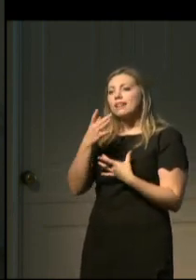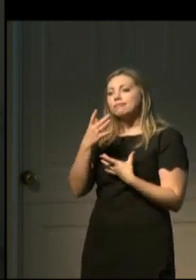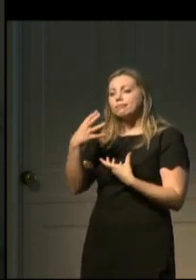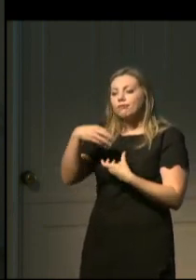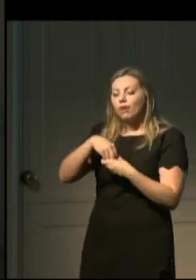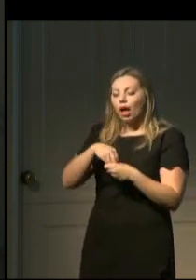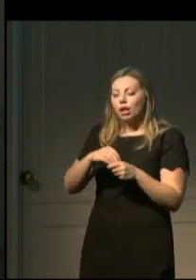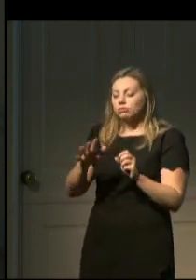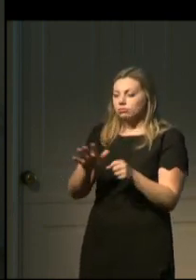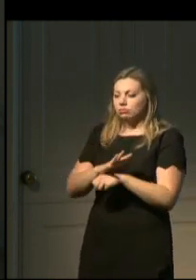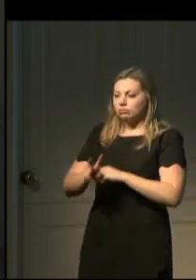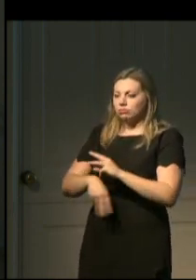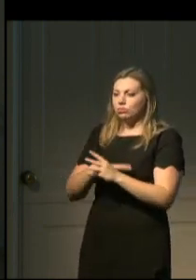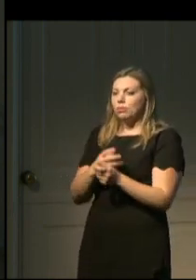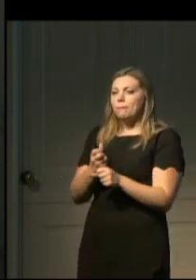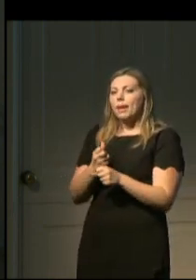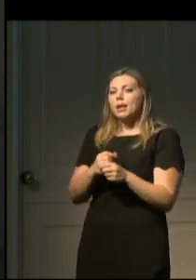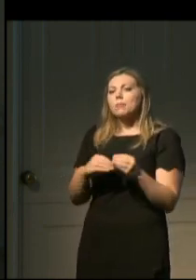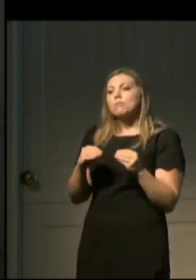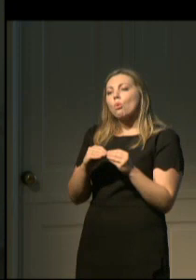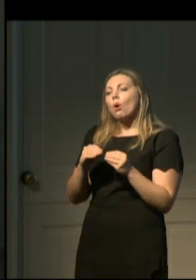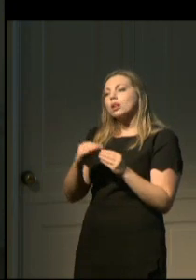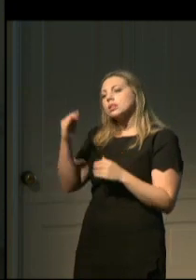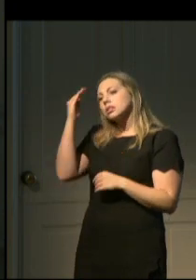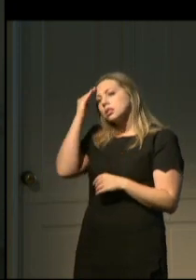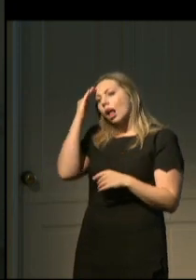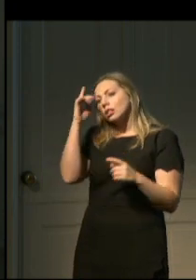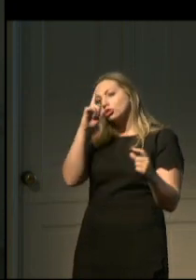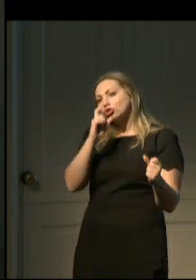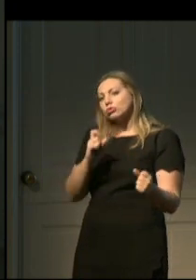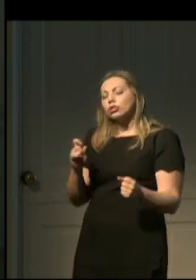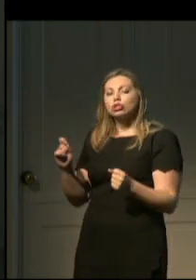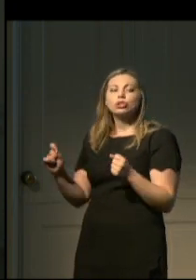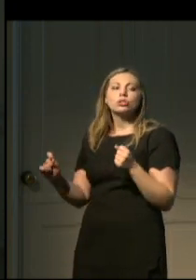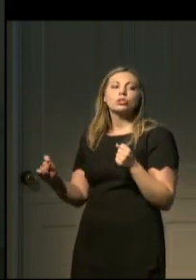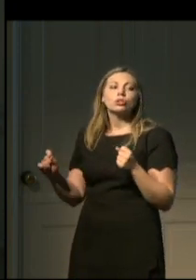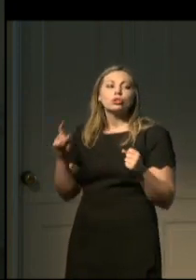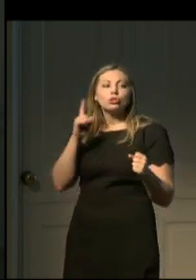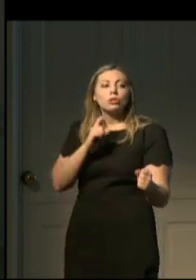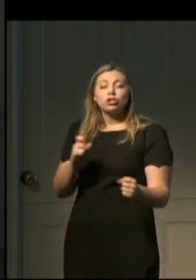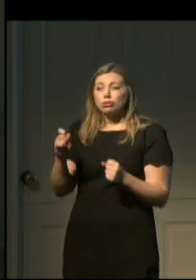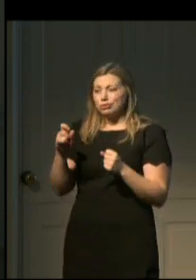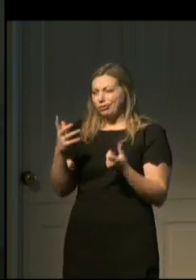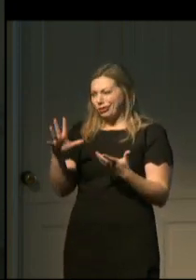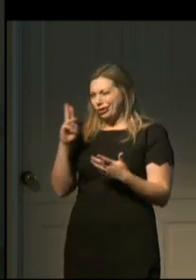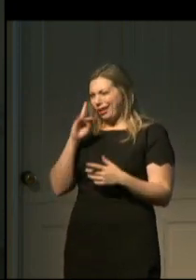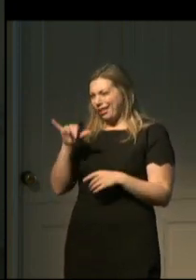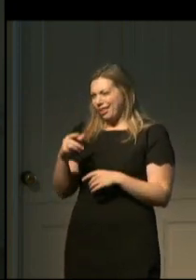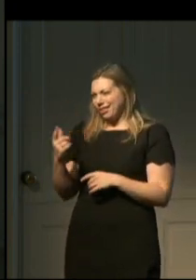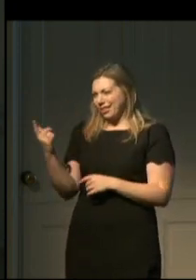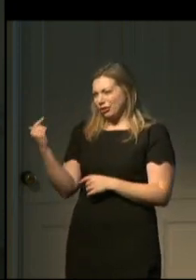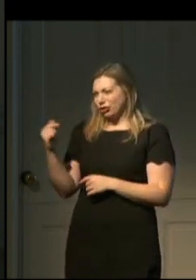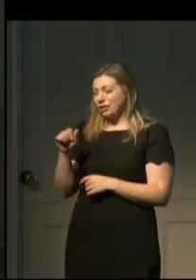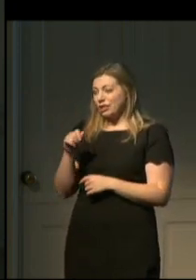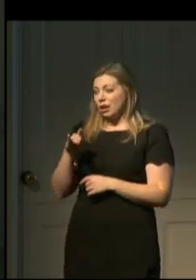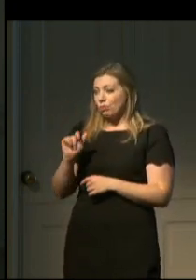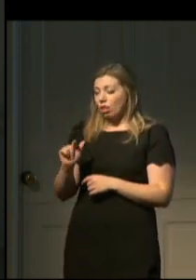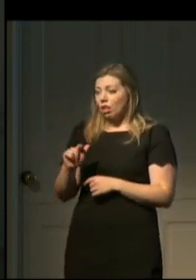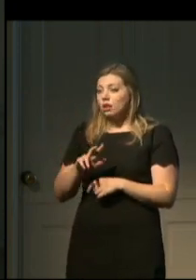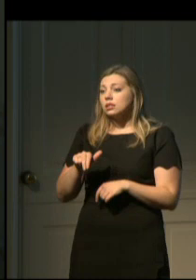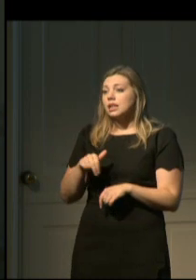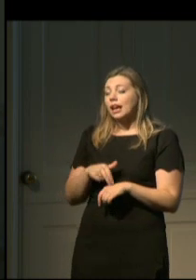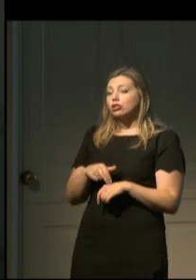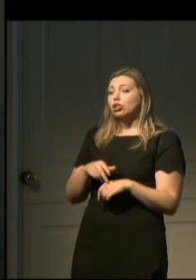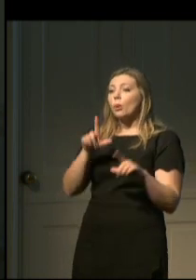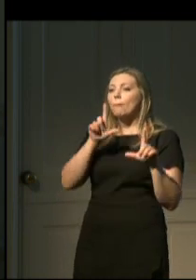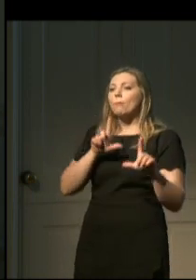knowledge structures. We saw this promise actually last April when the National Portrait Gallery, as part